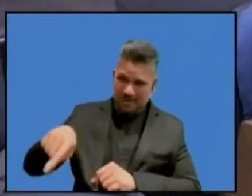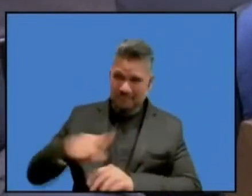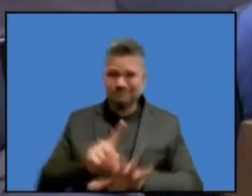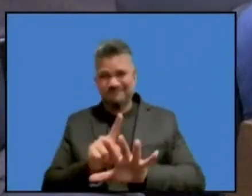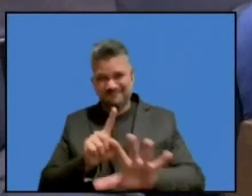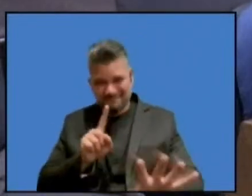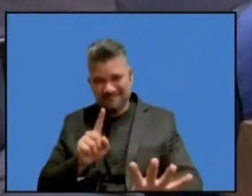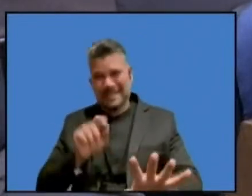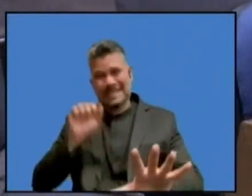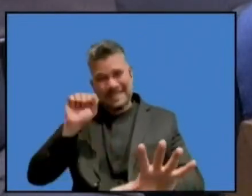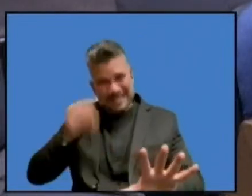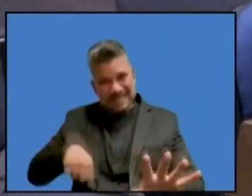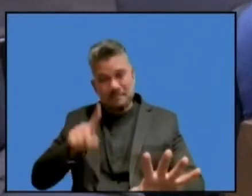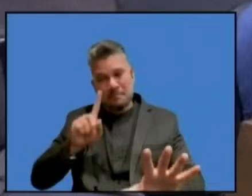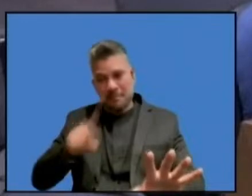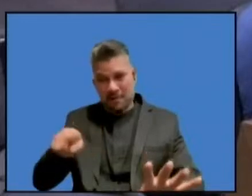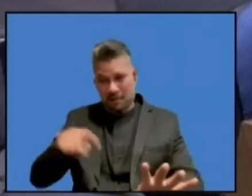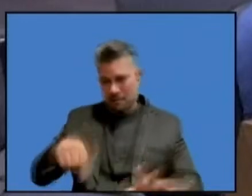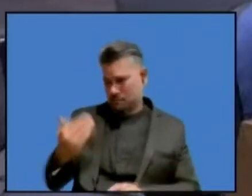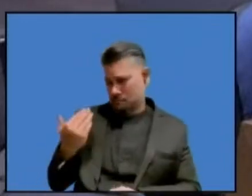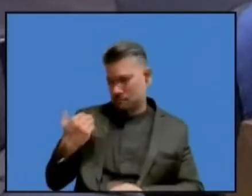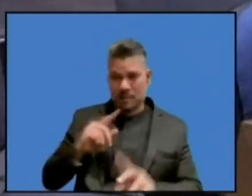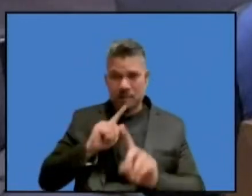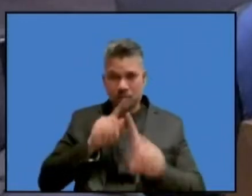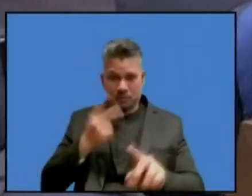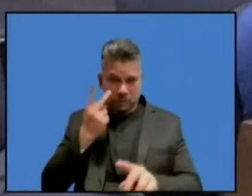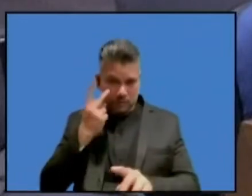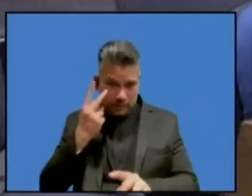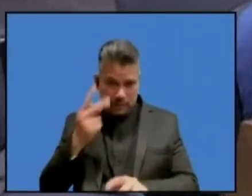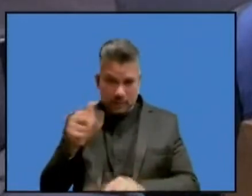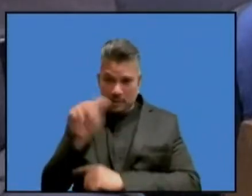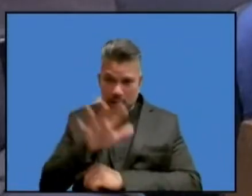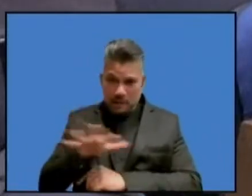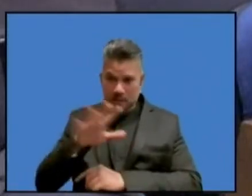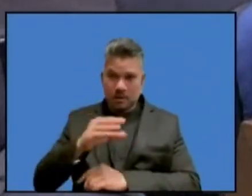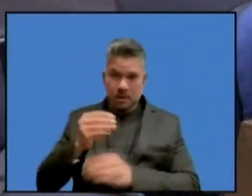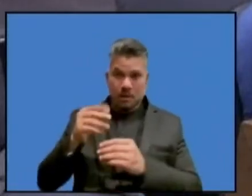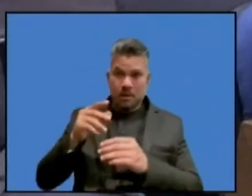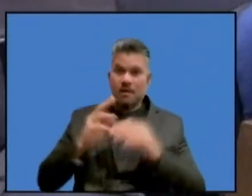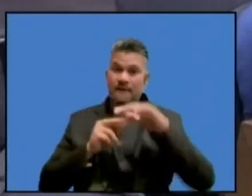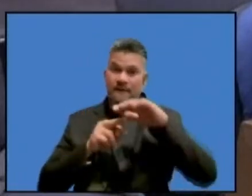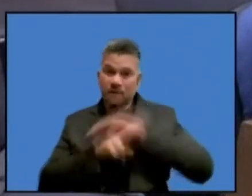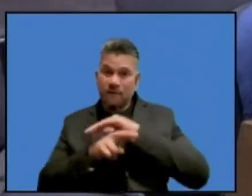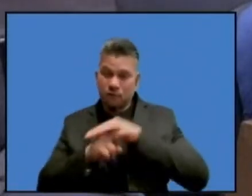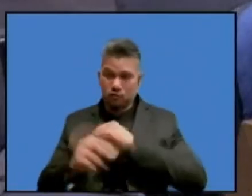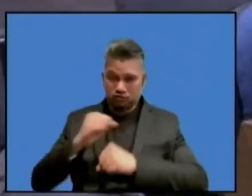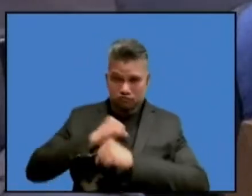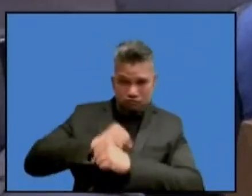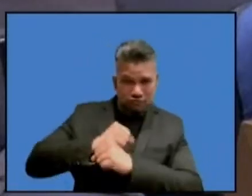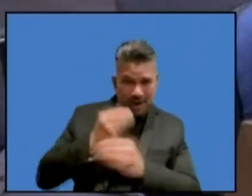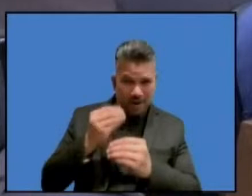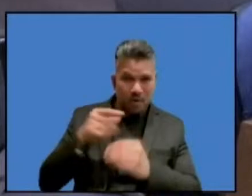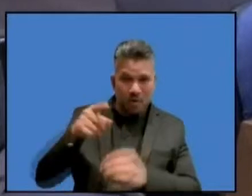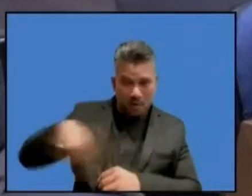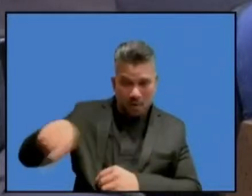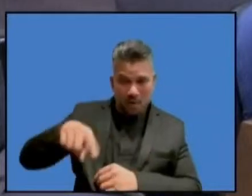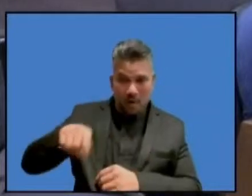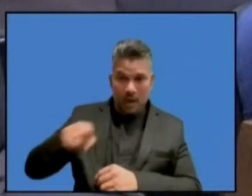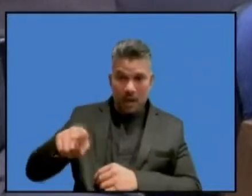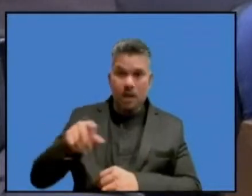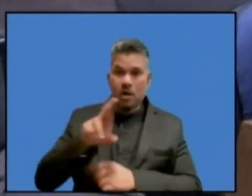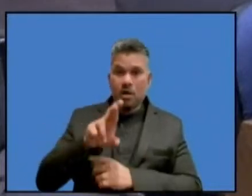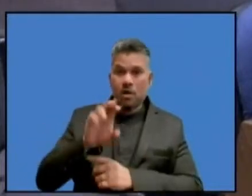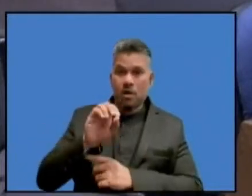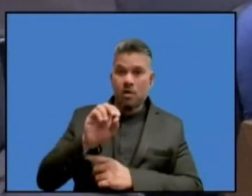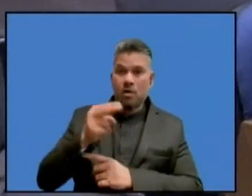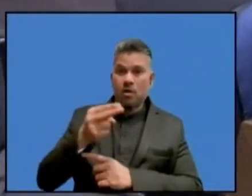recent report by the Protecting Refugees in Asia project on the current and potential economic contribution of Rohingya refugees found that Rohingya